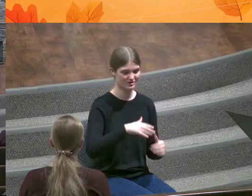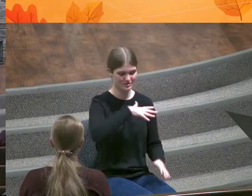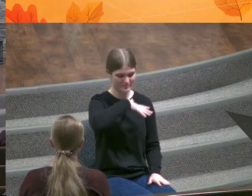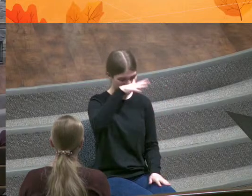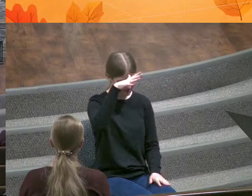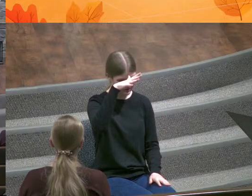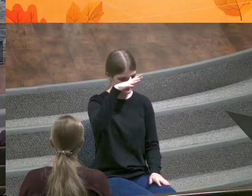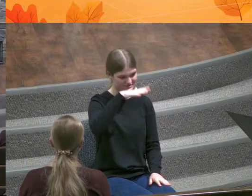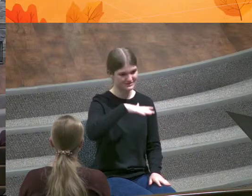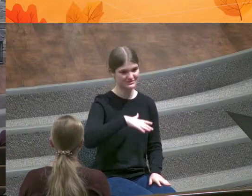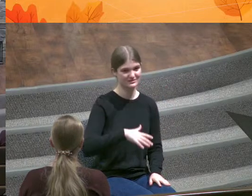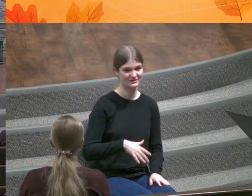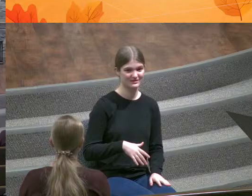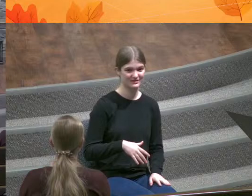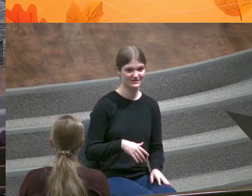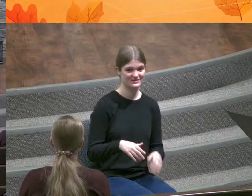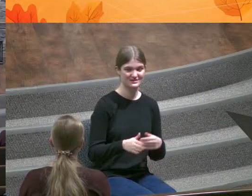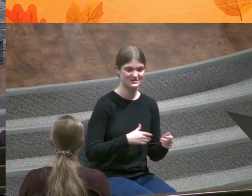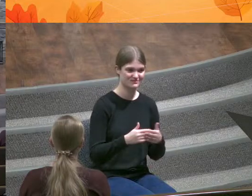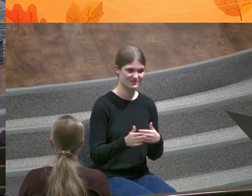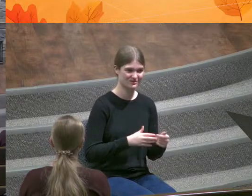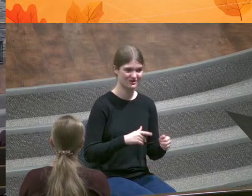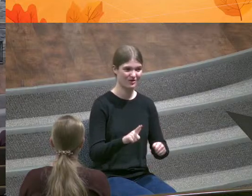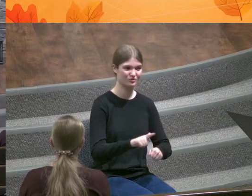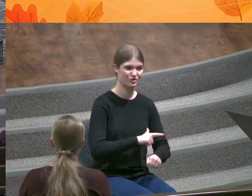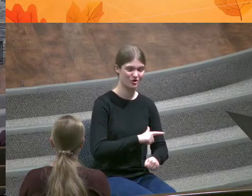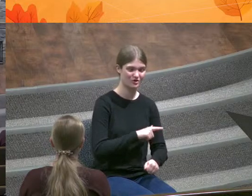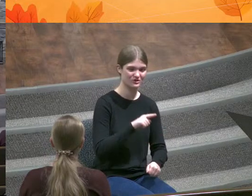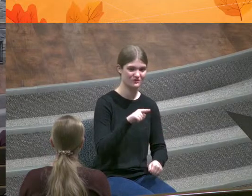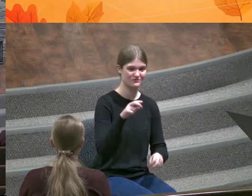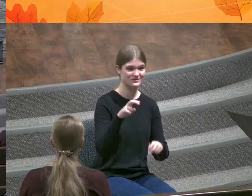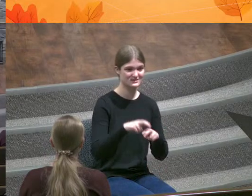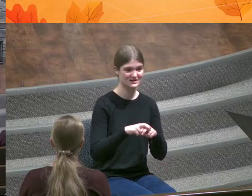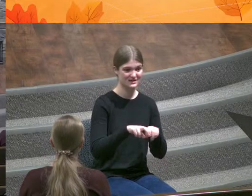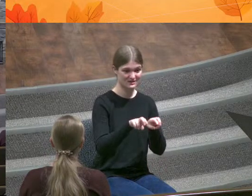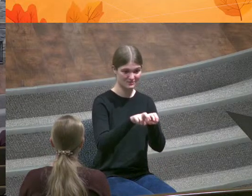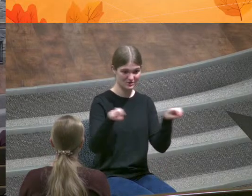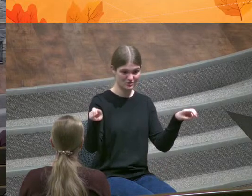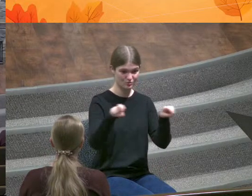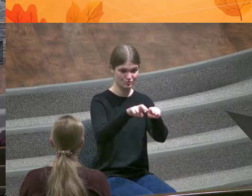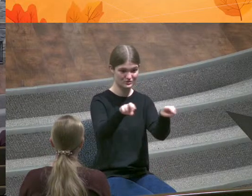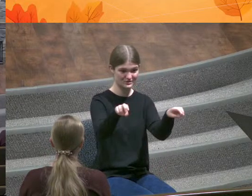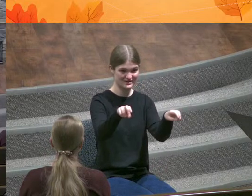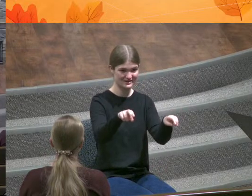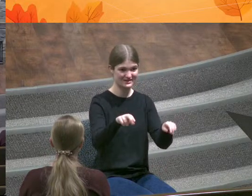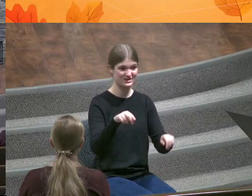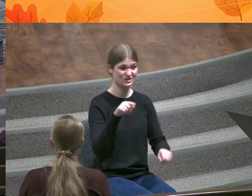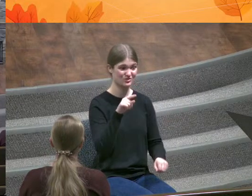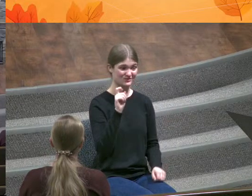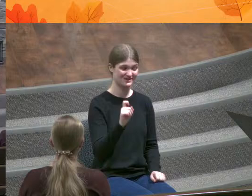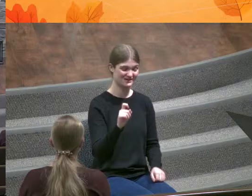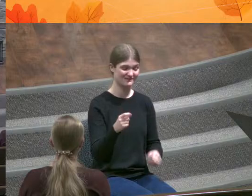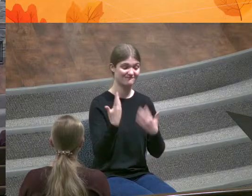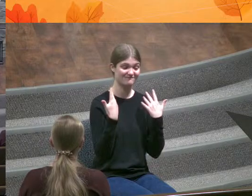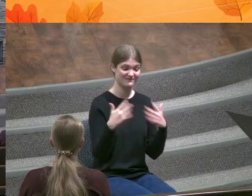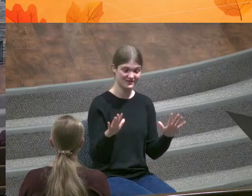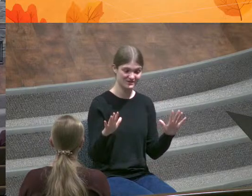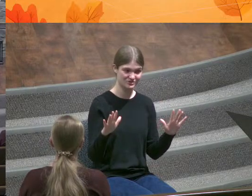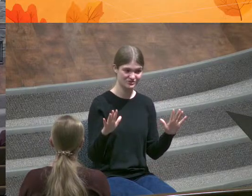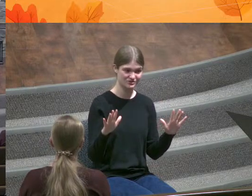your parents are or were. It doesn't matter how long you've been in a pew. You got to finish.